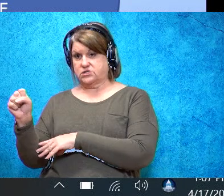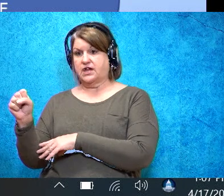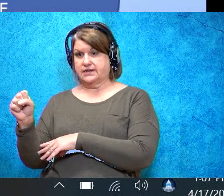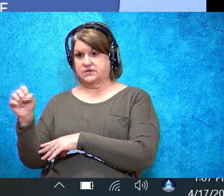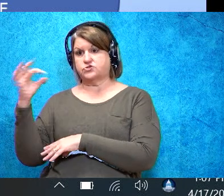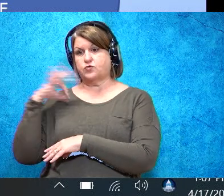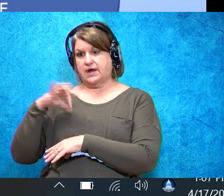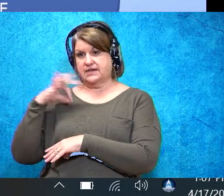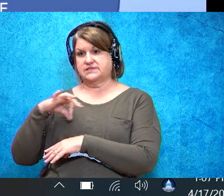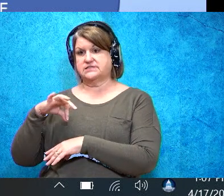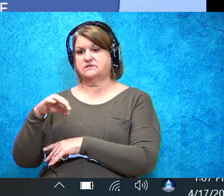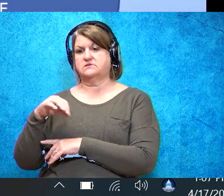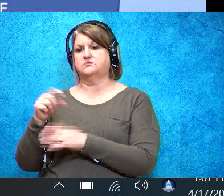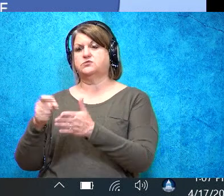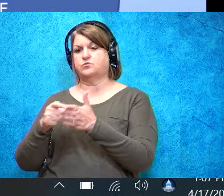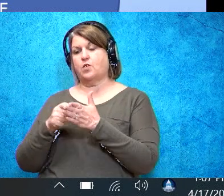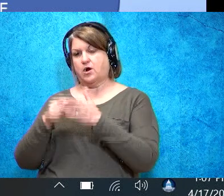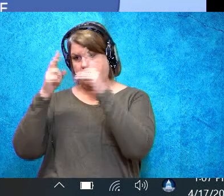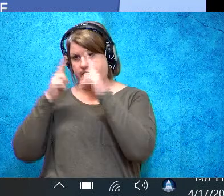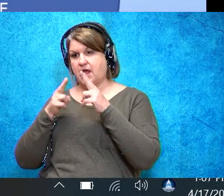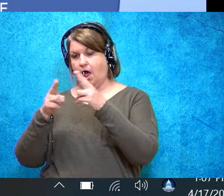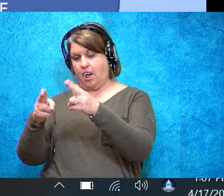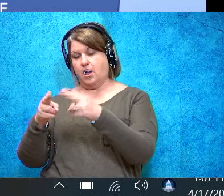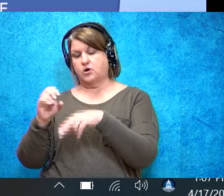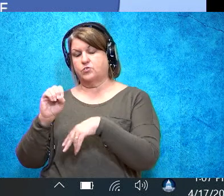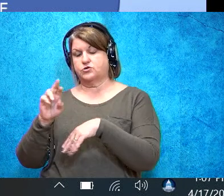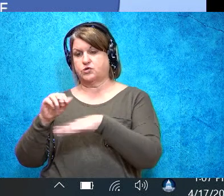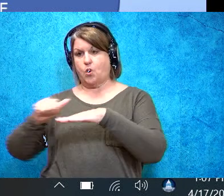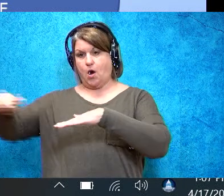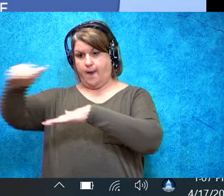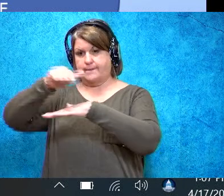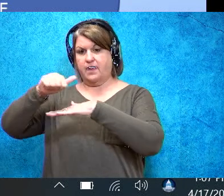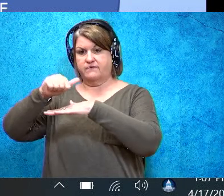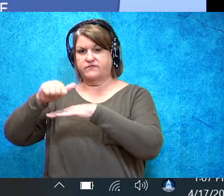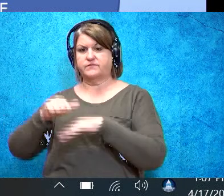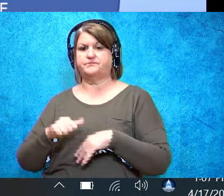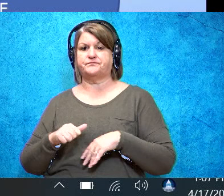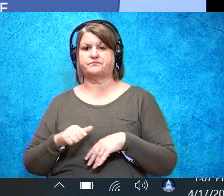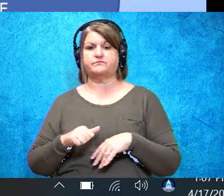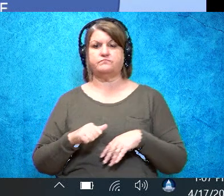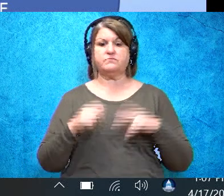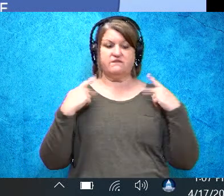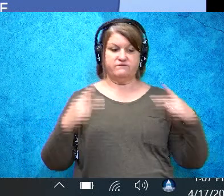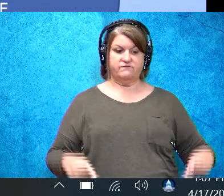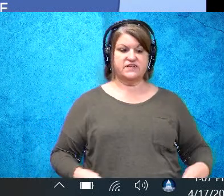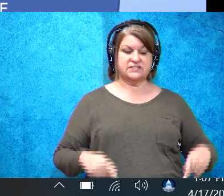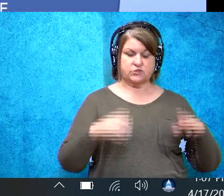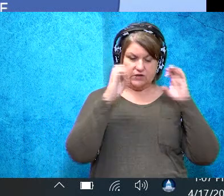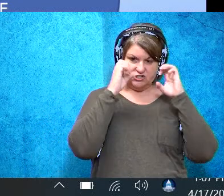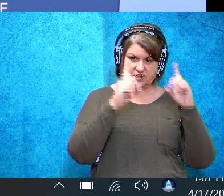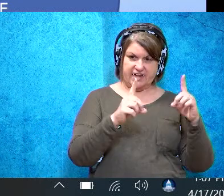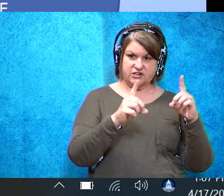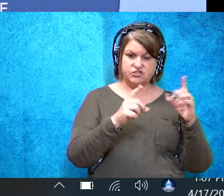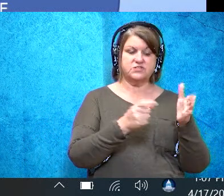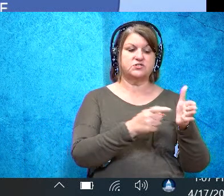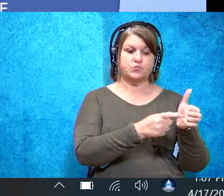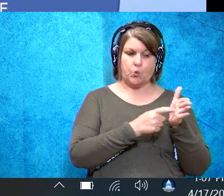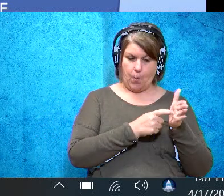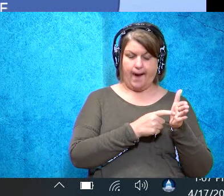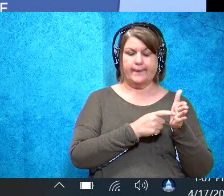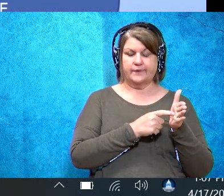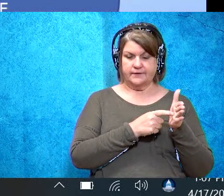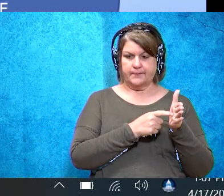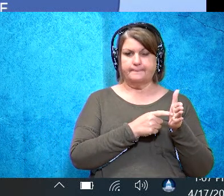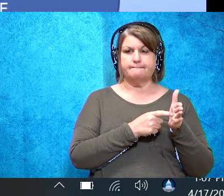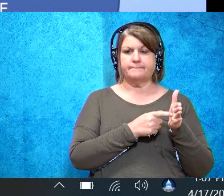above, 1 each year. Physical education would still be a requirement there, which would still be